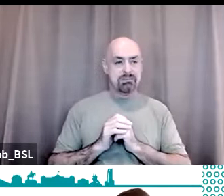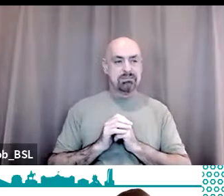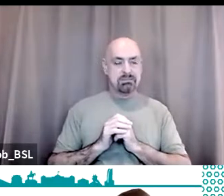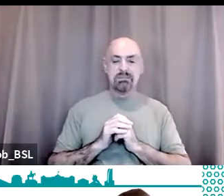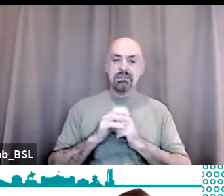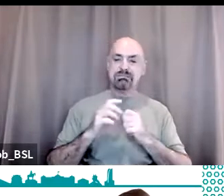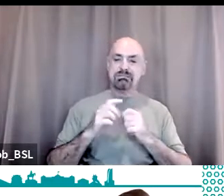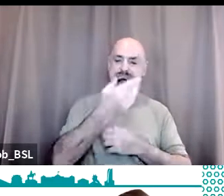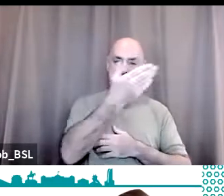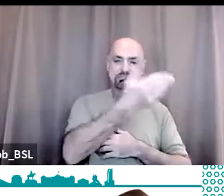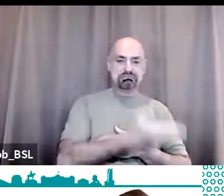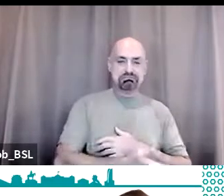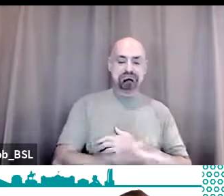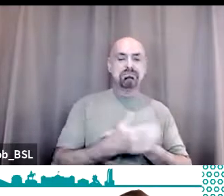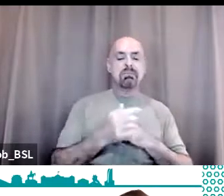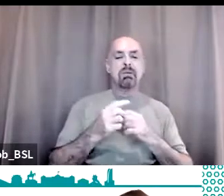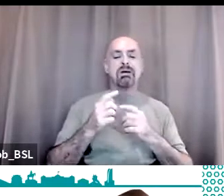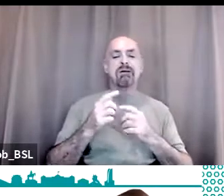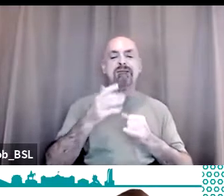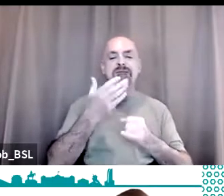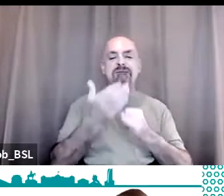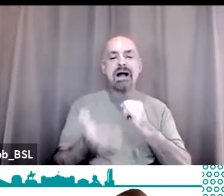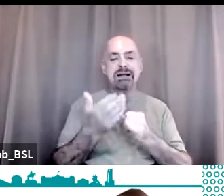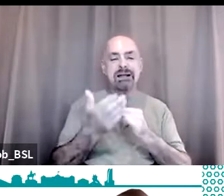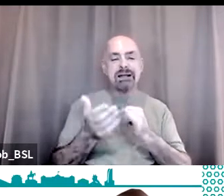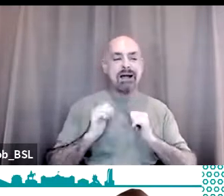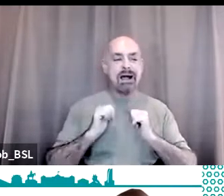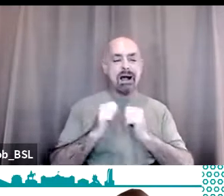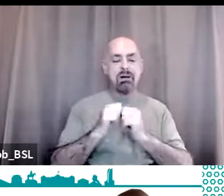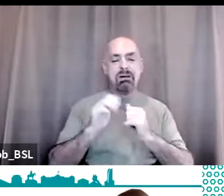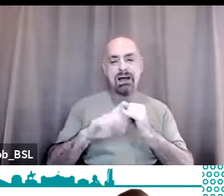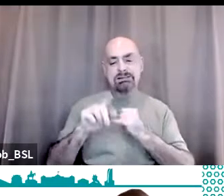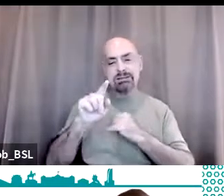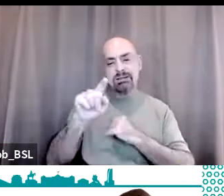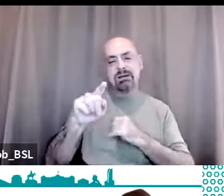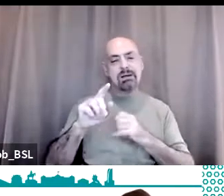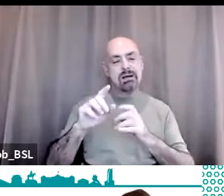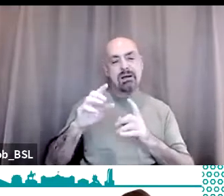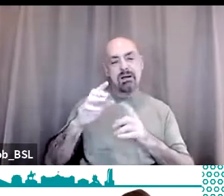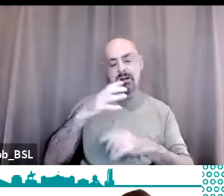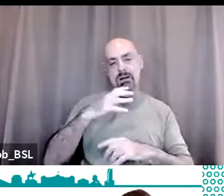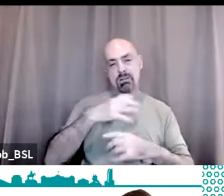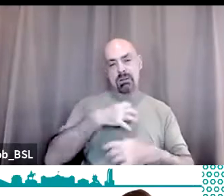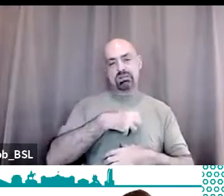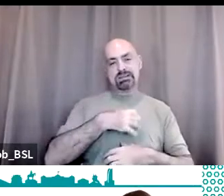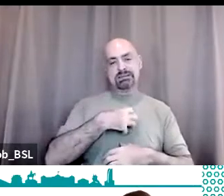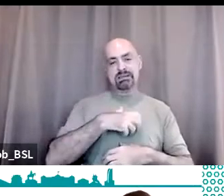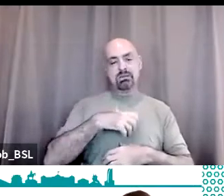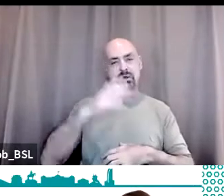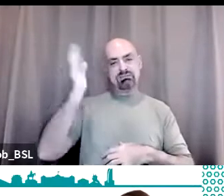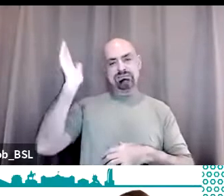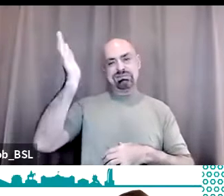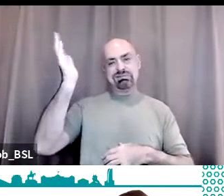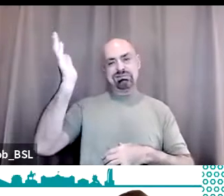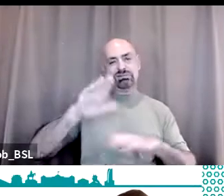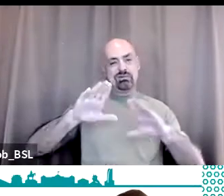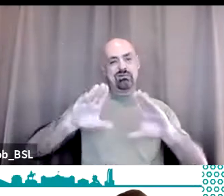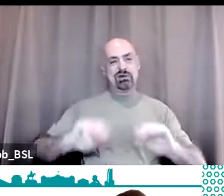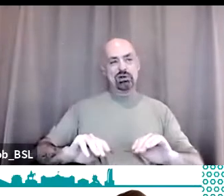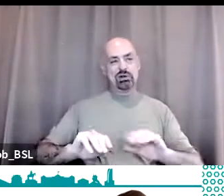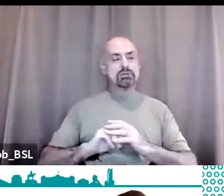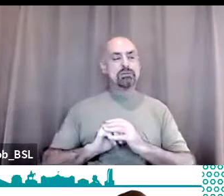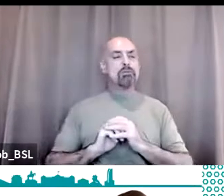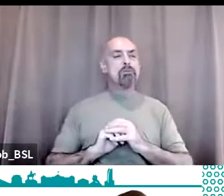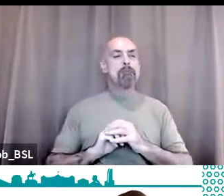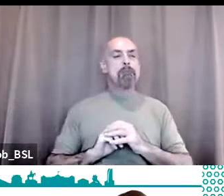leadership. And finally, we're delighted the president of Teshnagem can close us off today. So I won't take up too